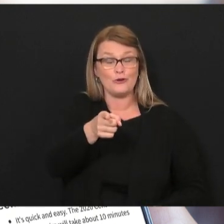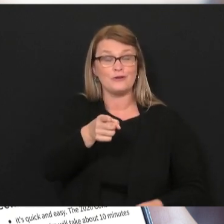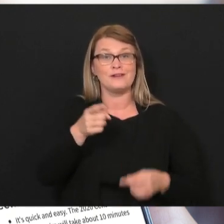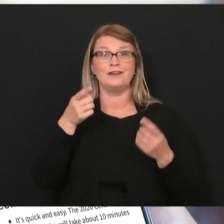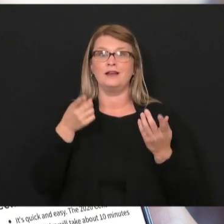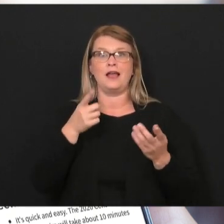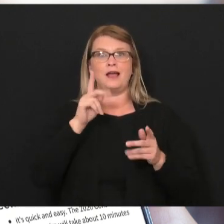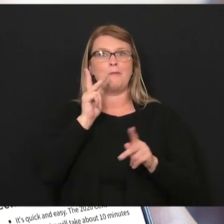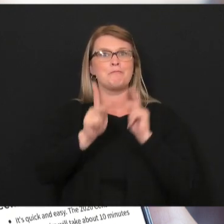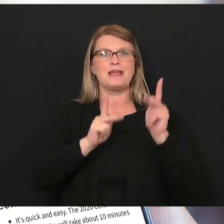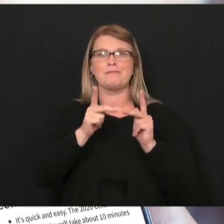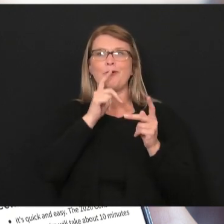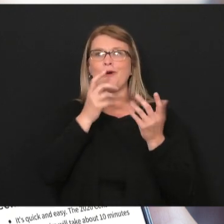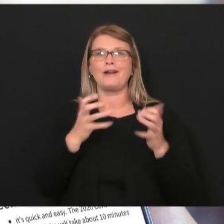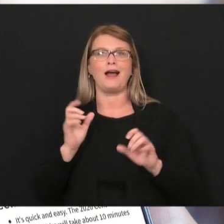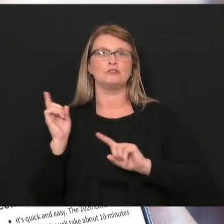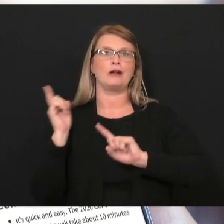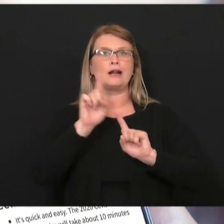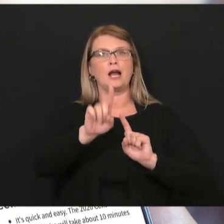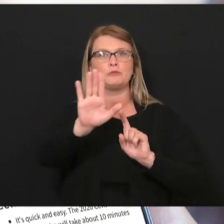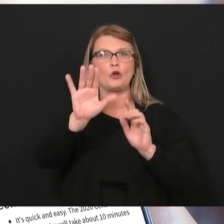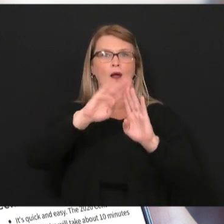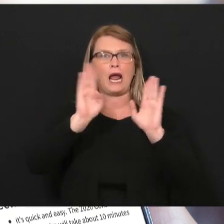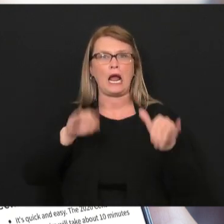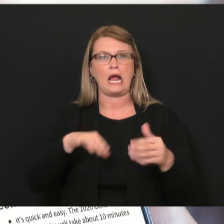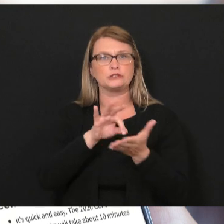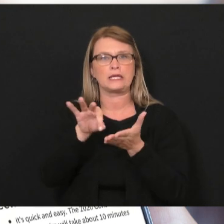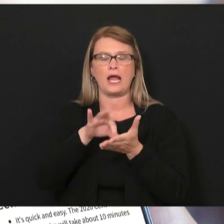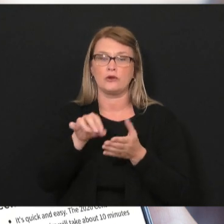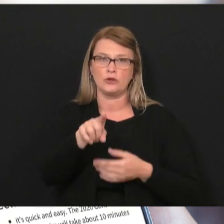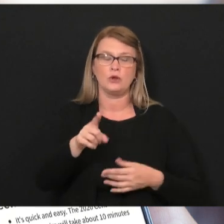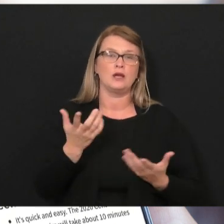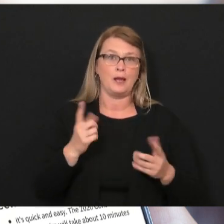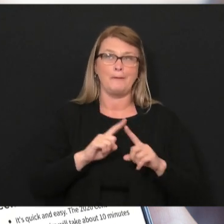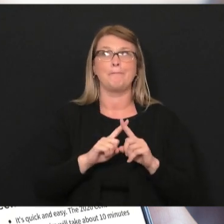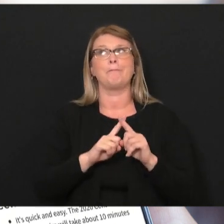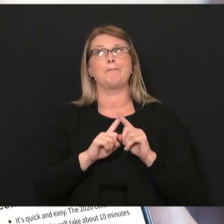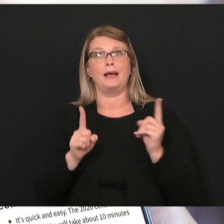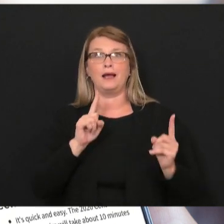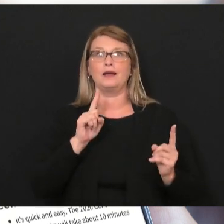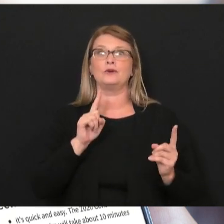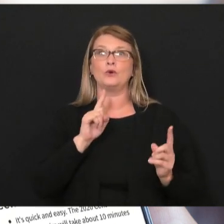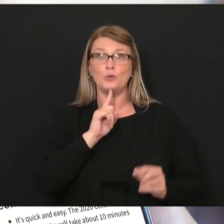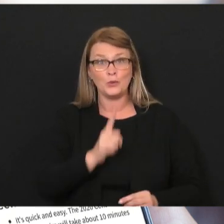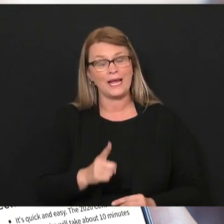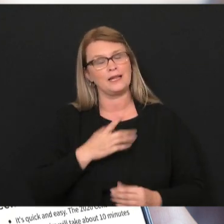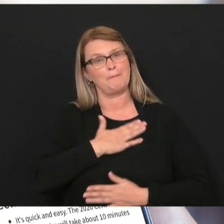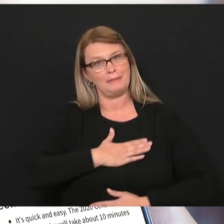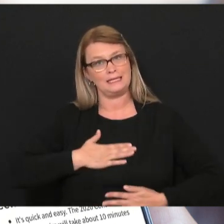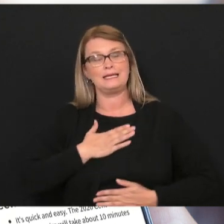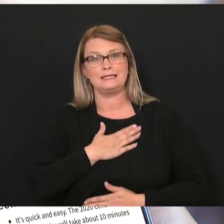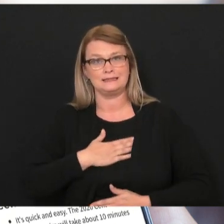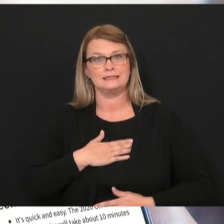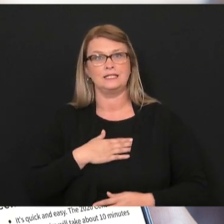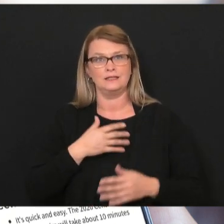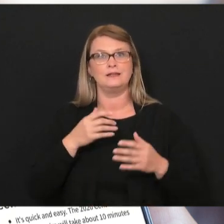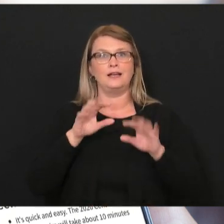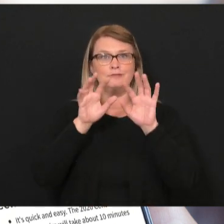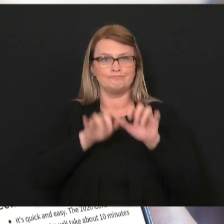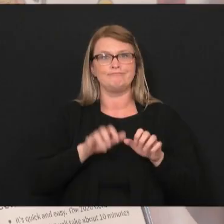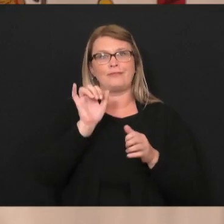come to your house and try to count you. But literally, please get counted in this census